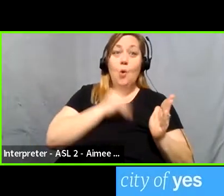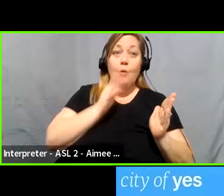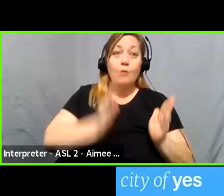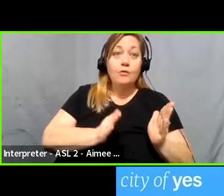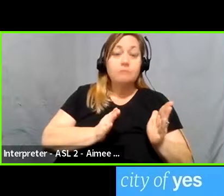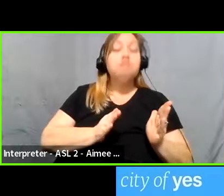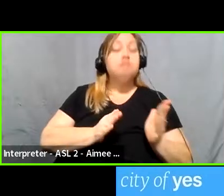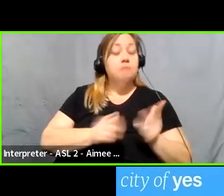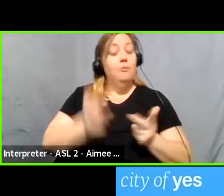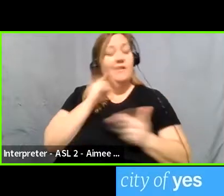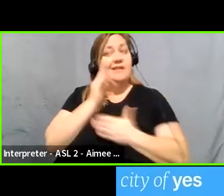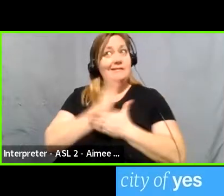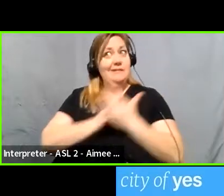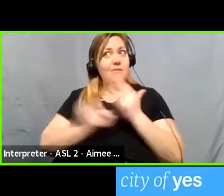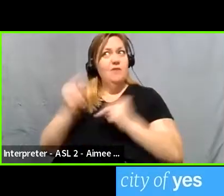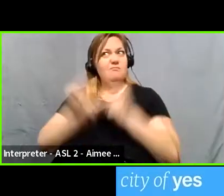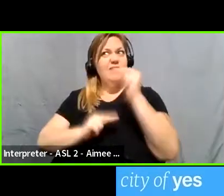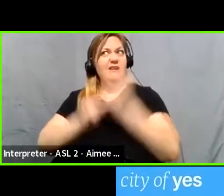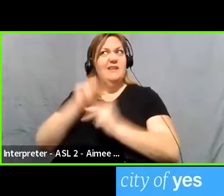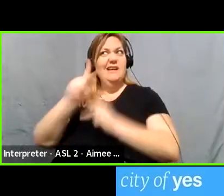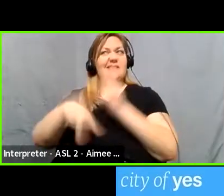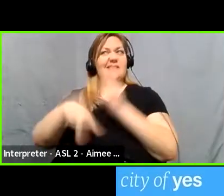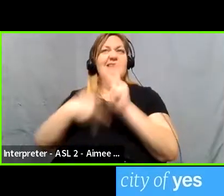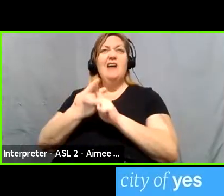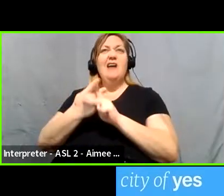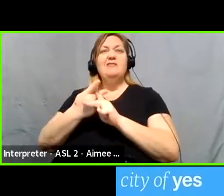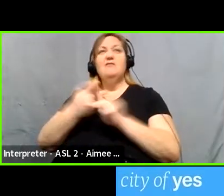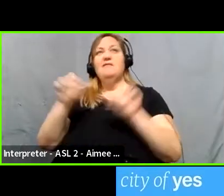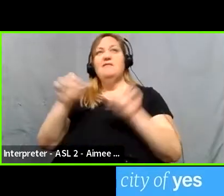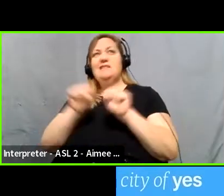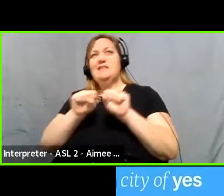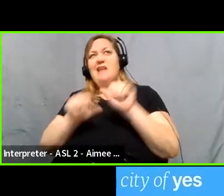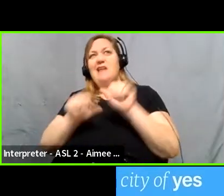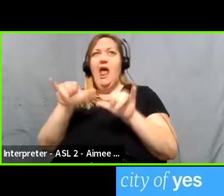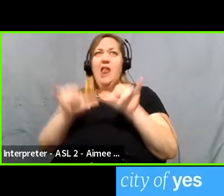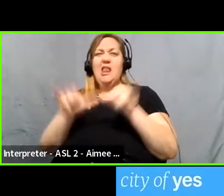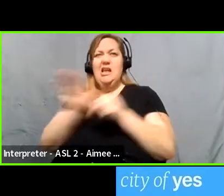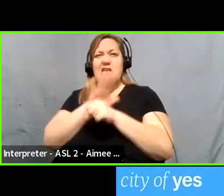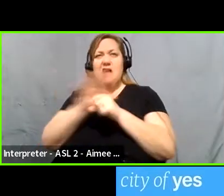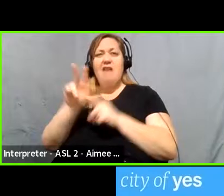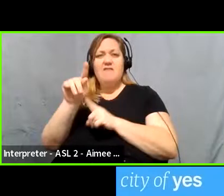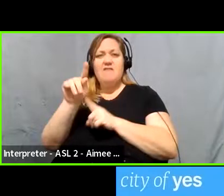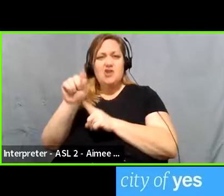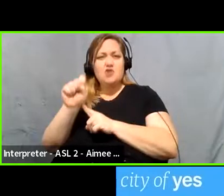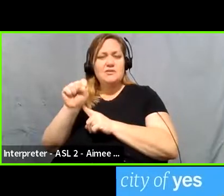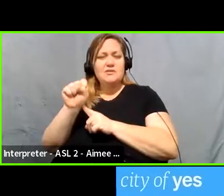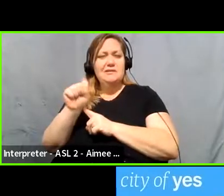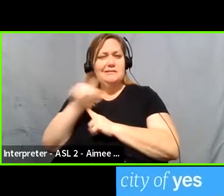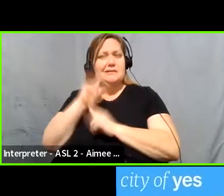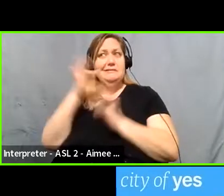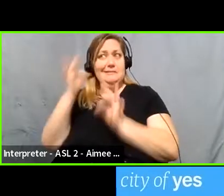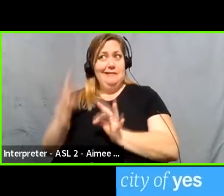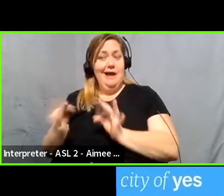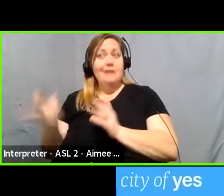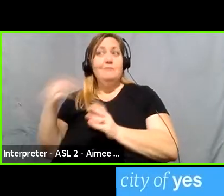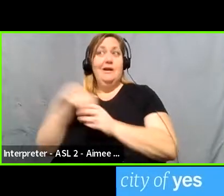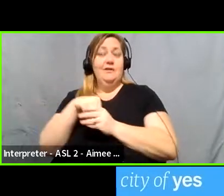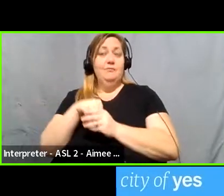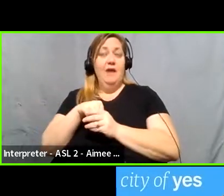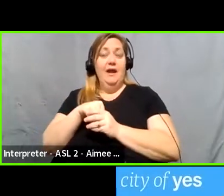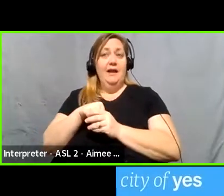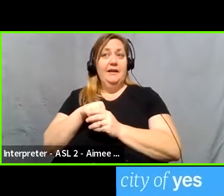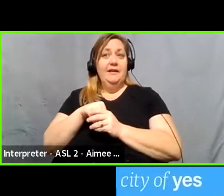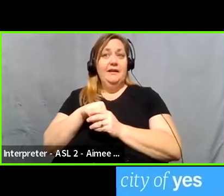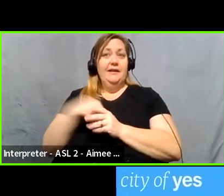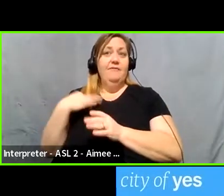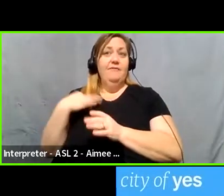that some of those building types will be at a scale. They'll have enough units that they'll choose to participate in voluntary affordability,